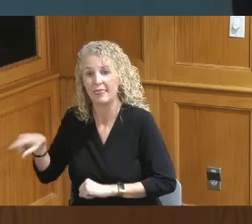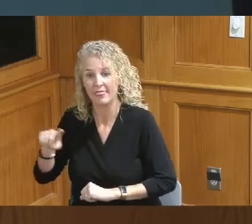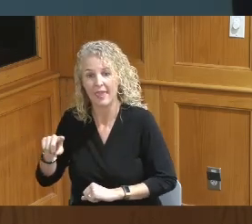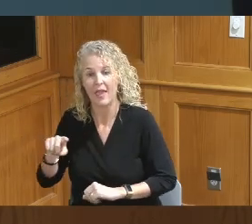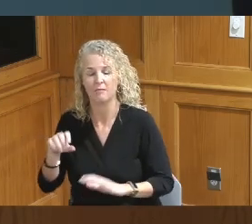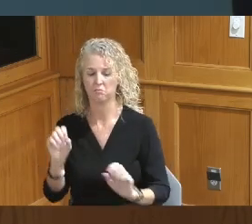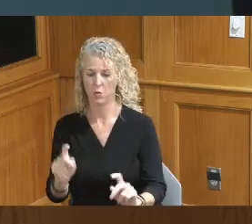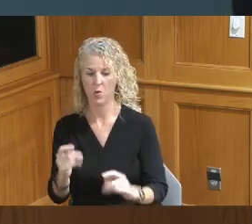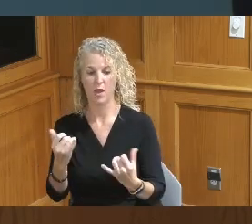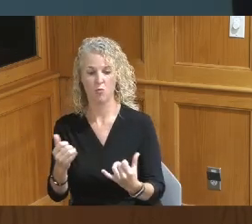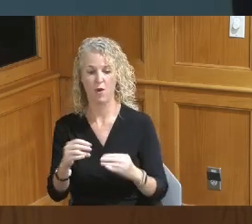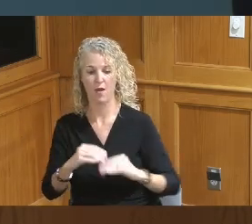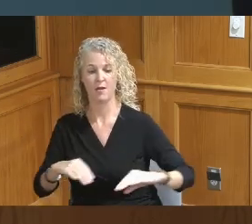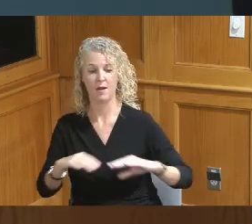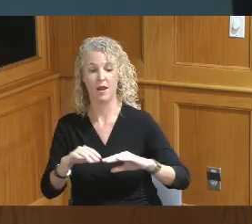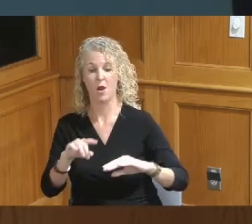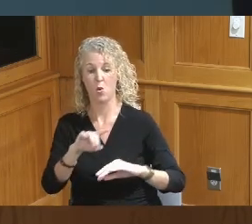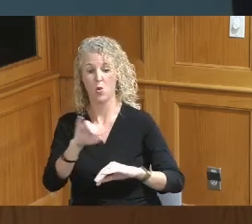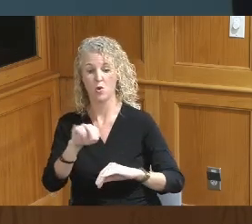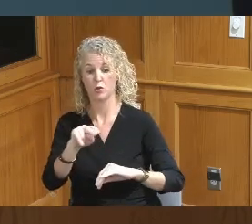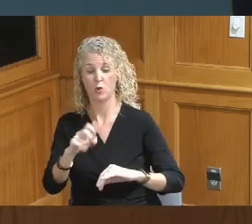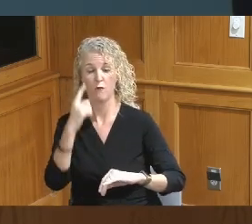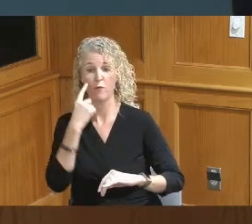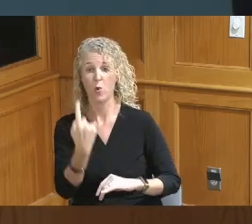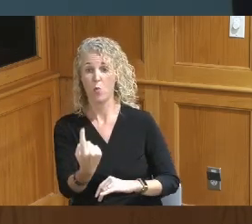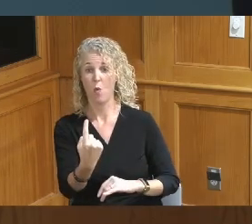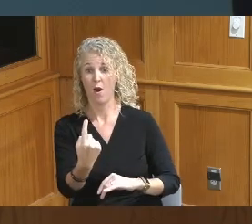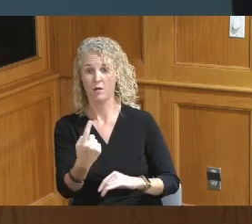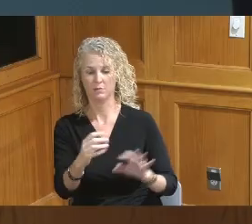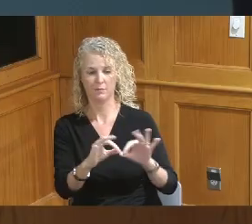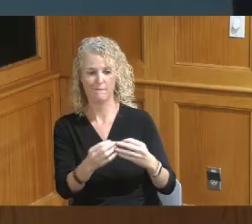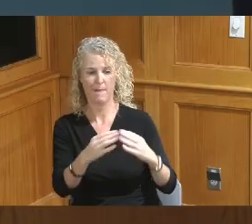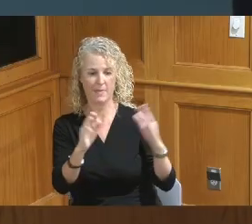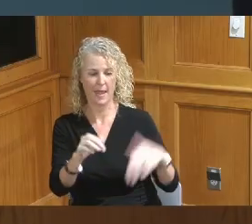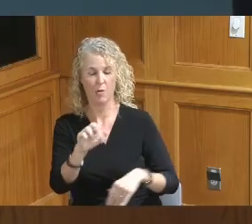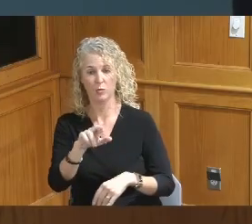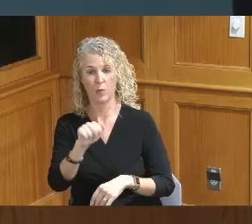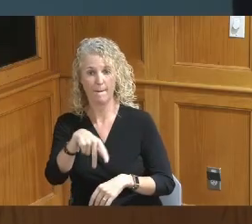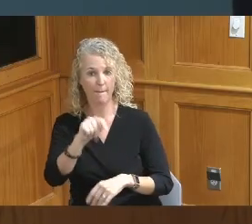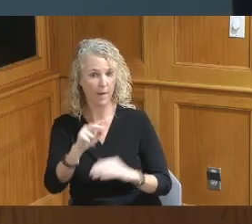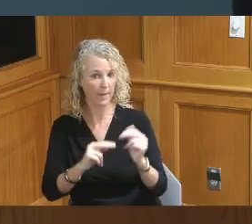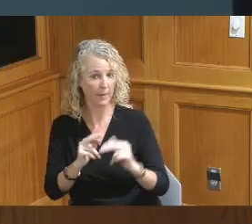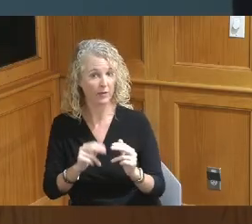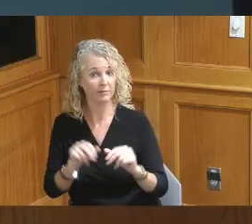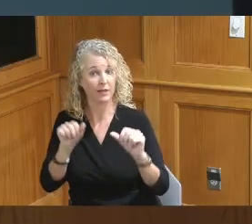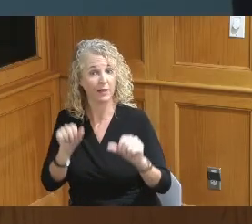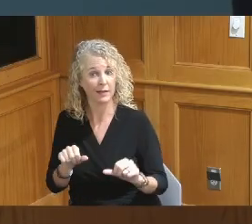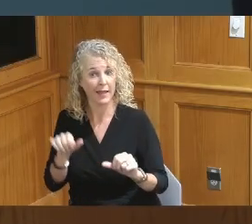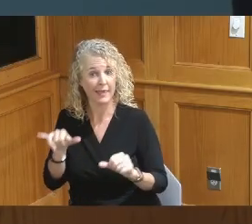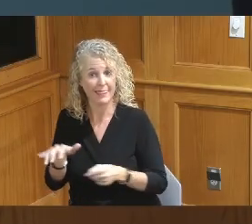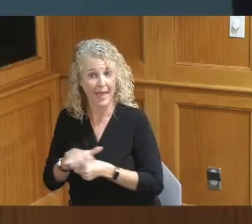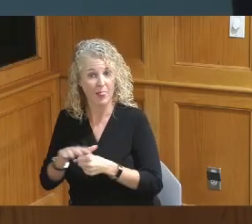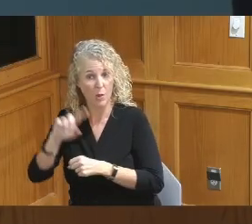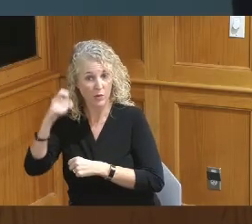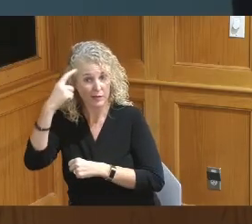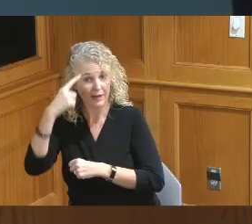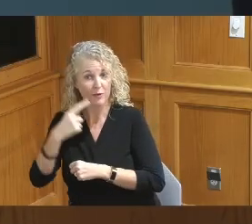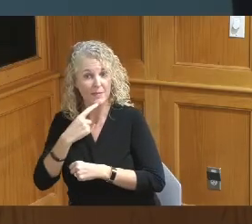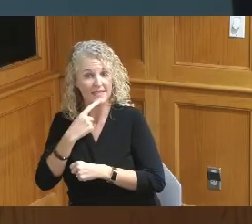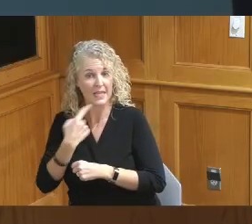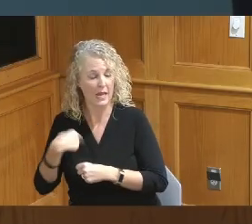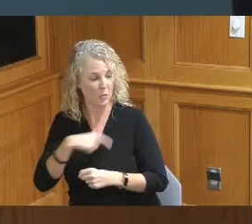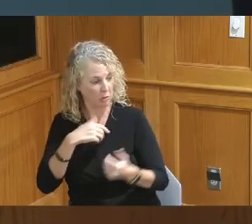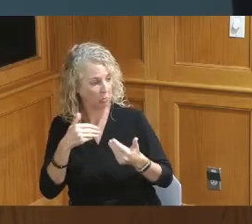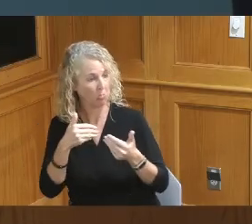for one single unit or an apartment building? Do they have the ability to say we're going to do this